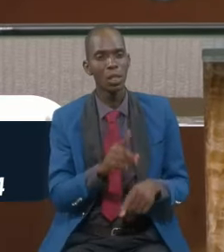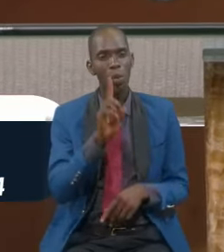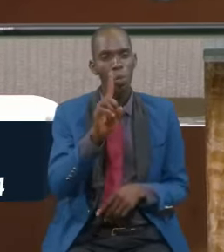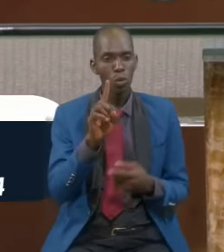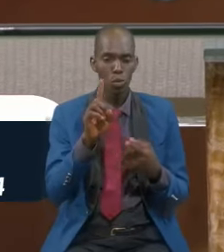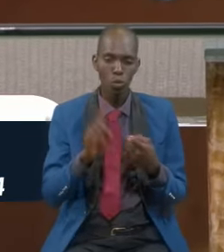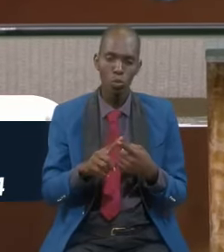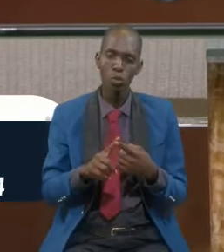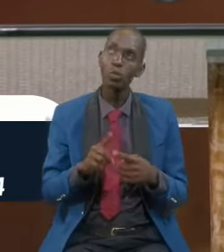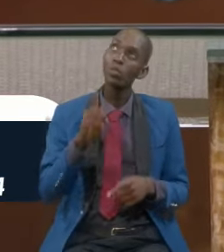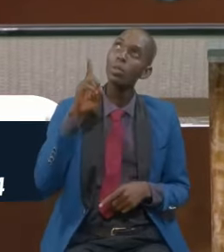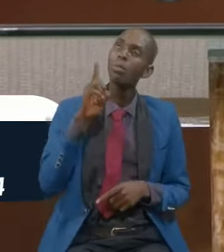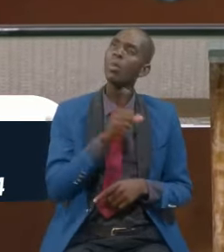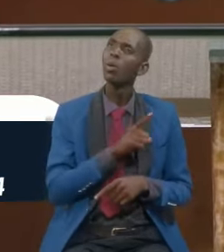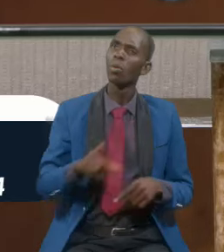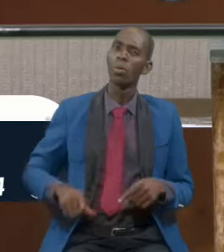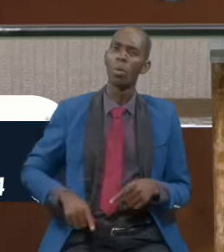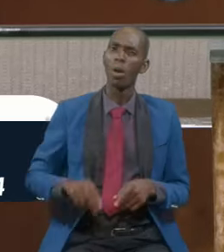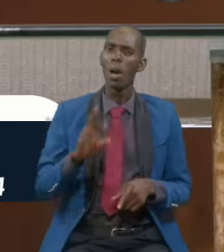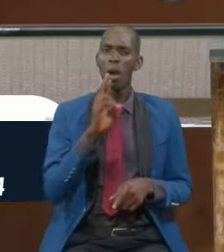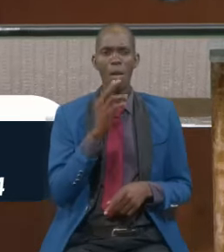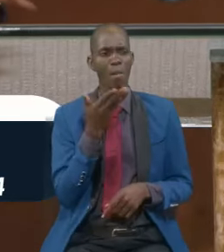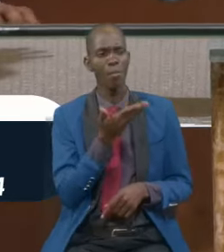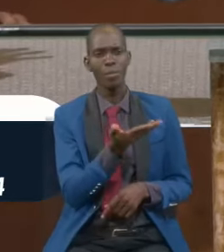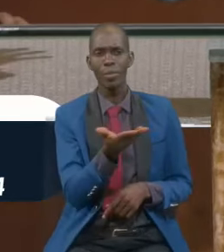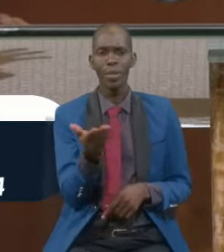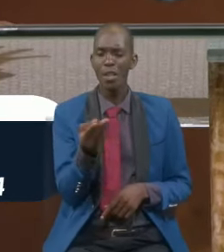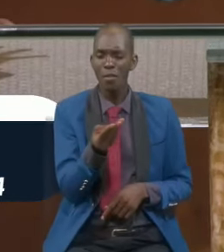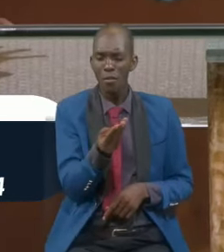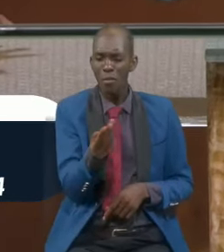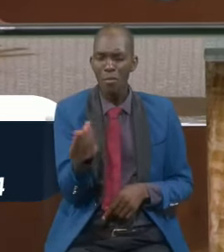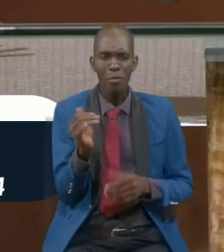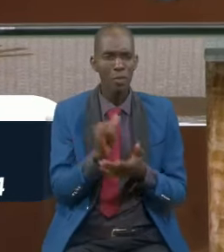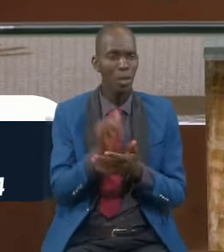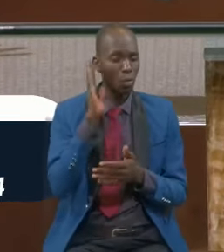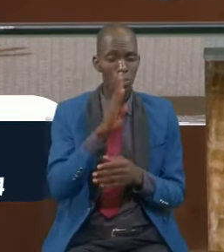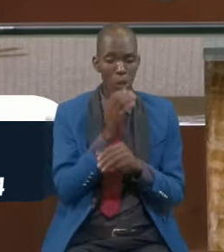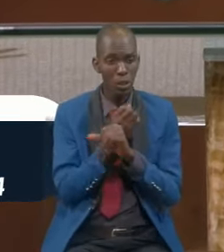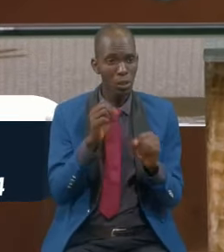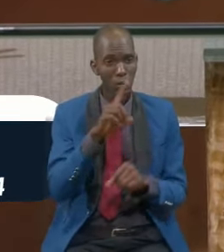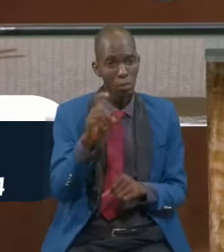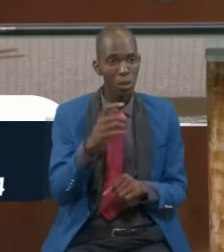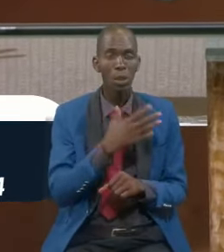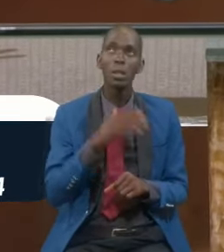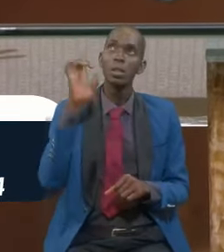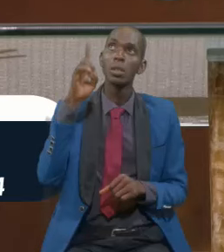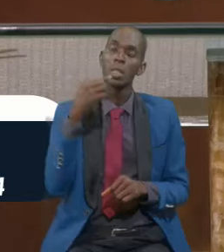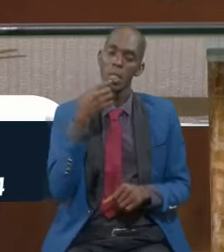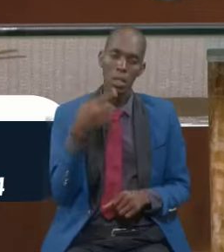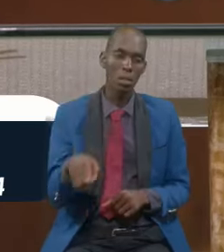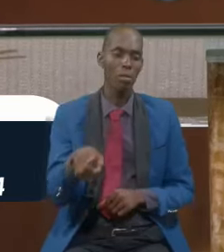Lord, are there few that be saved? And he said unto them, verse